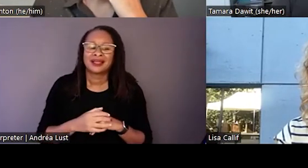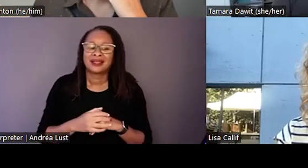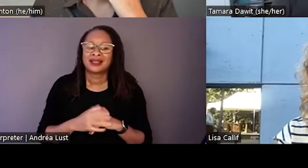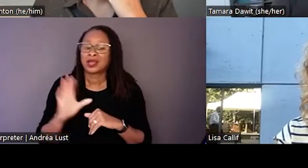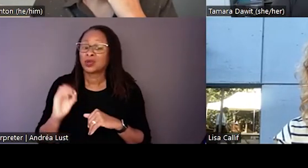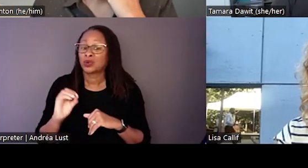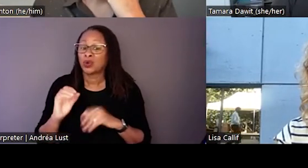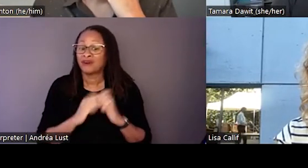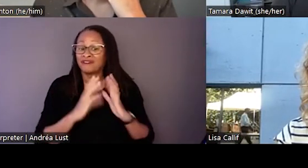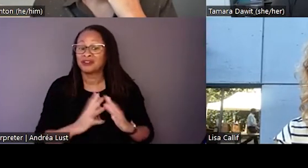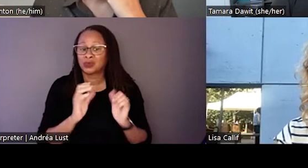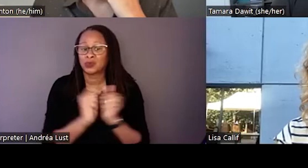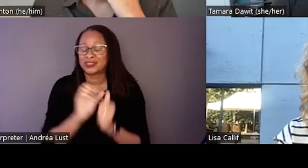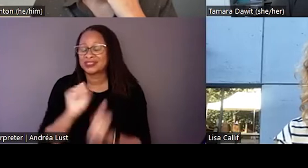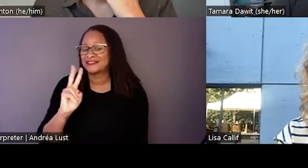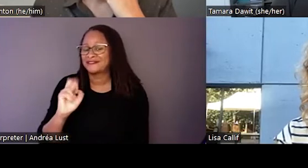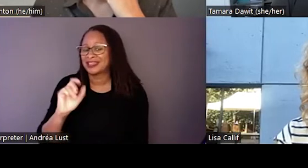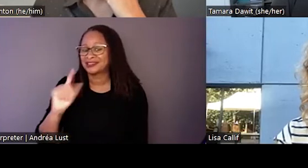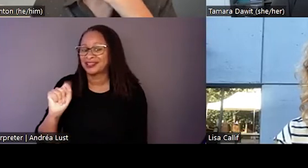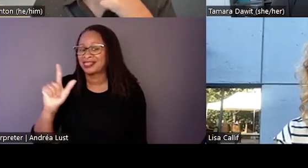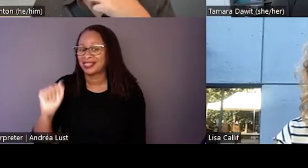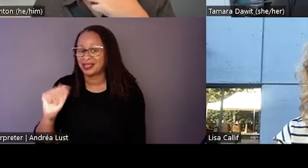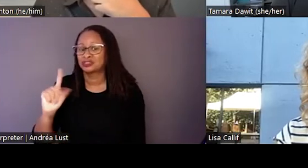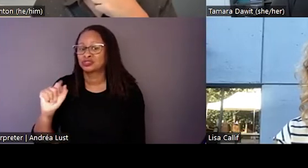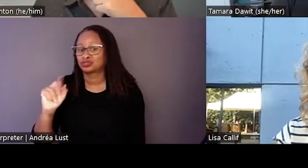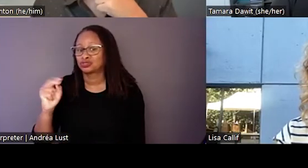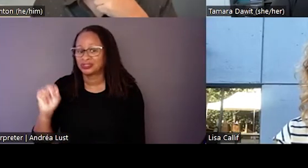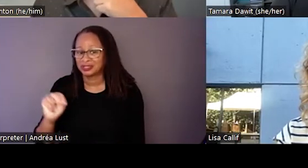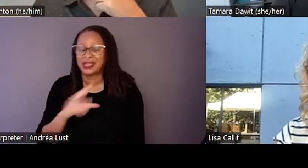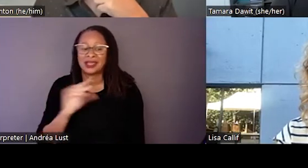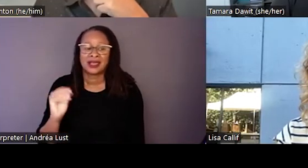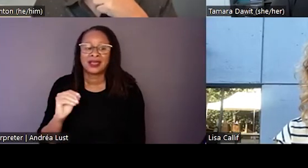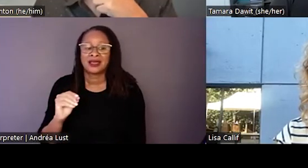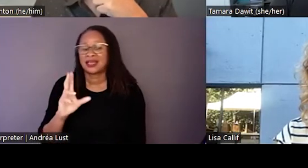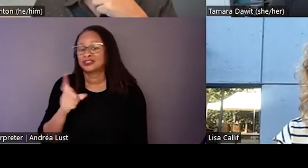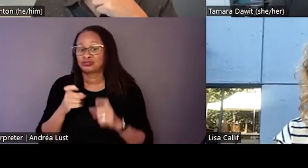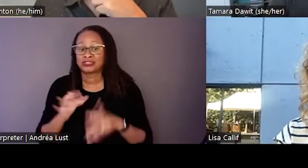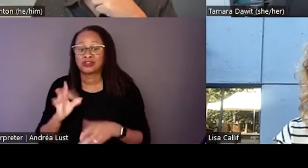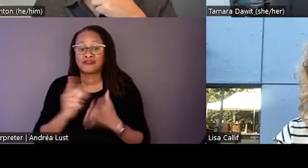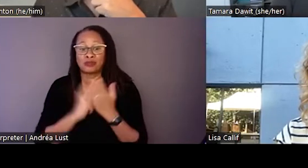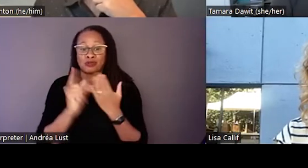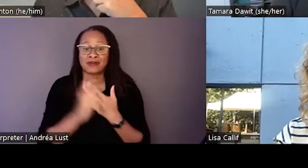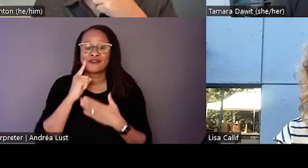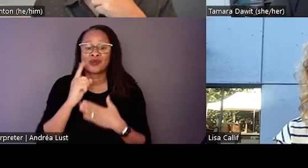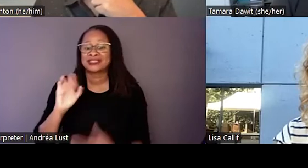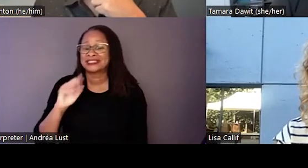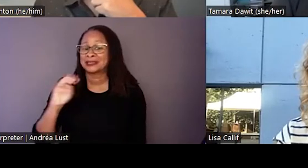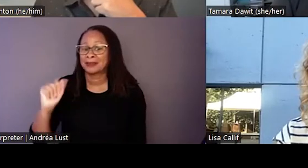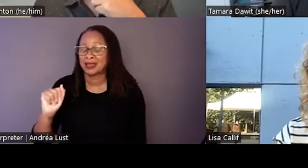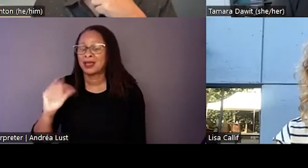co-founder with Svetla Turnin and the programming director of programming of Cinema Politica, which is a